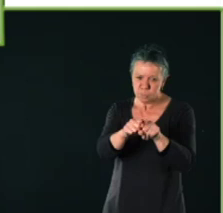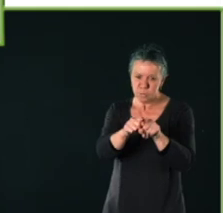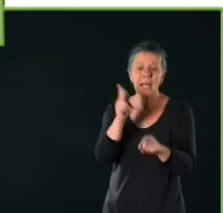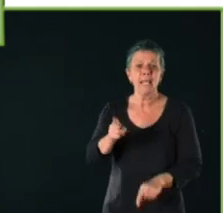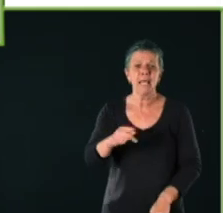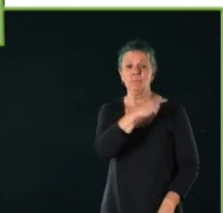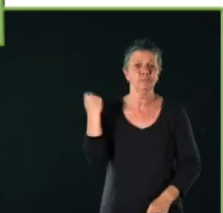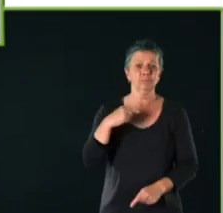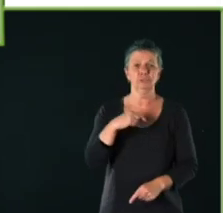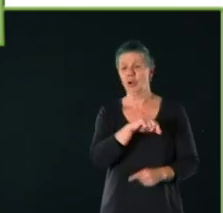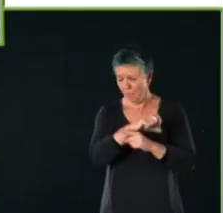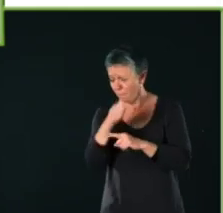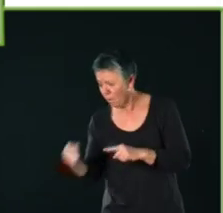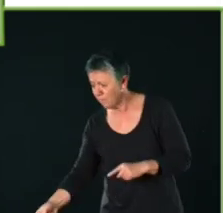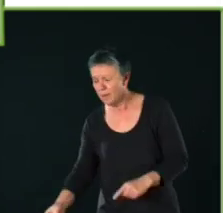off.